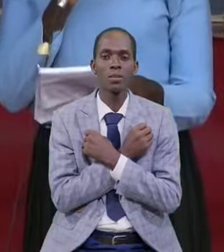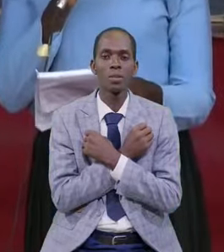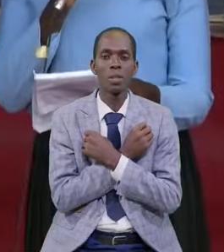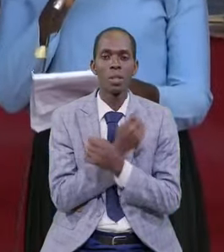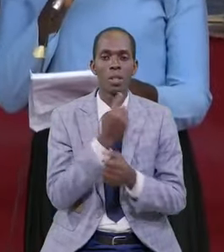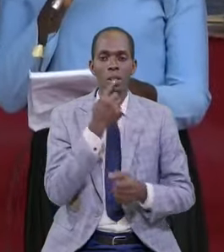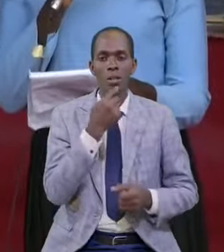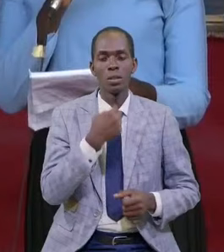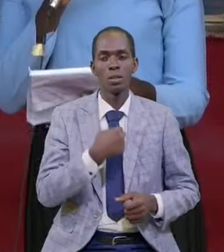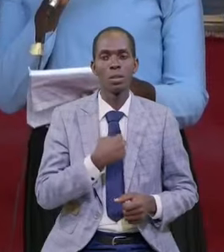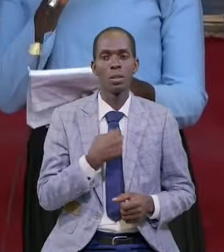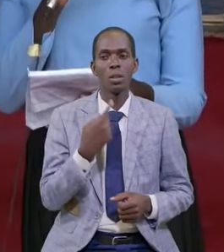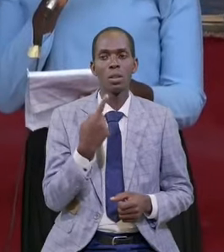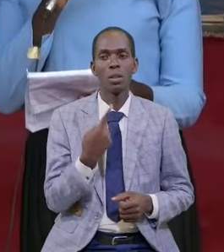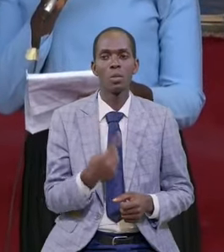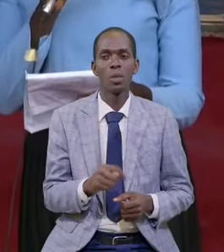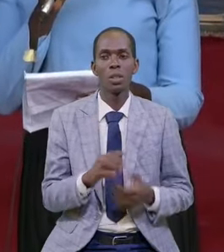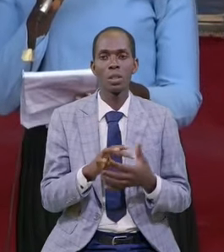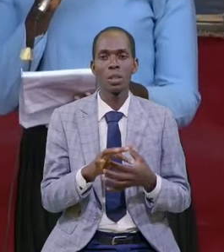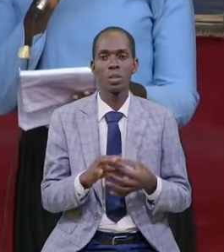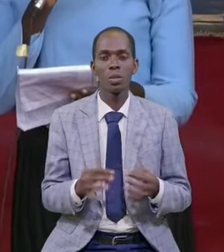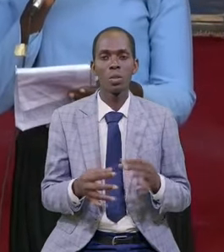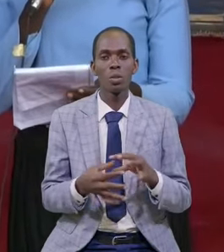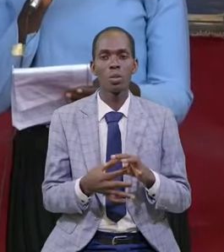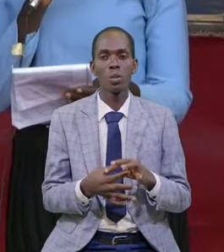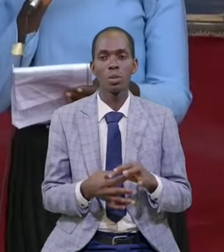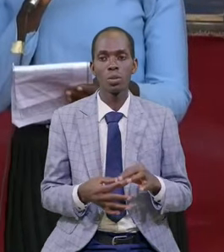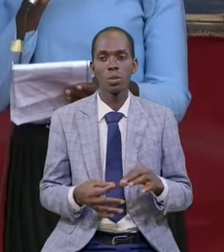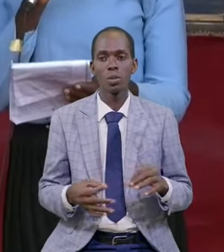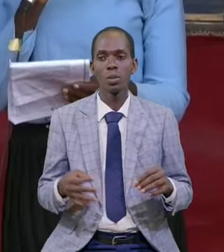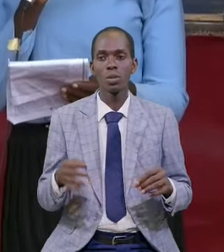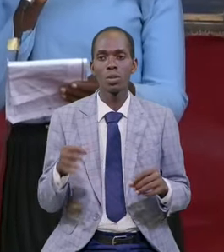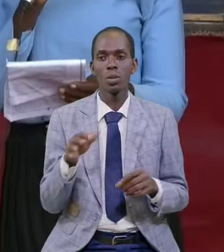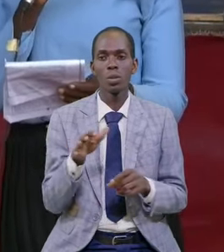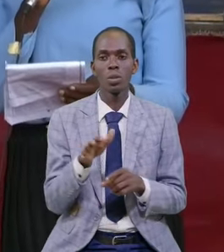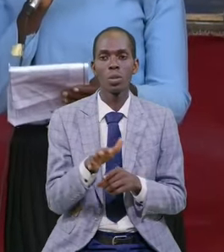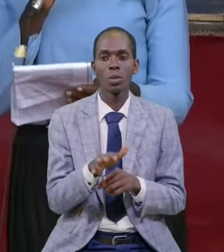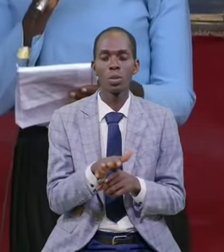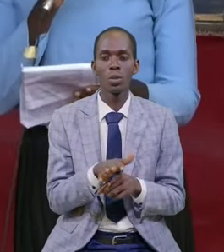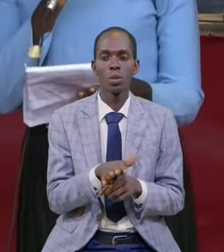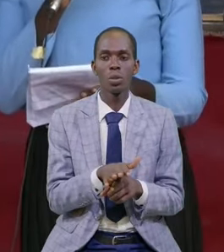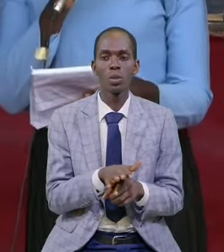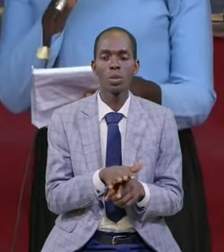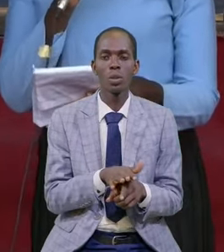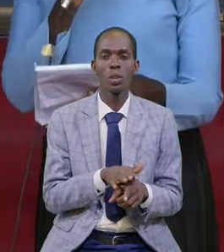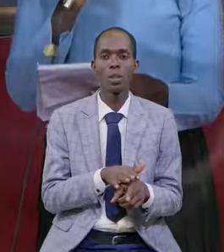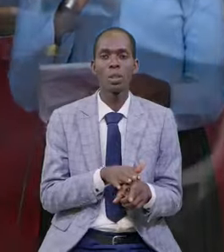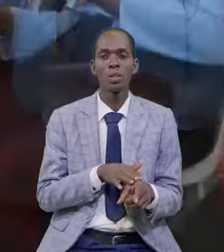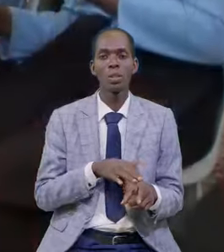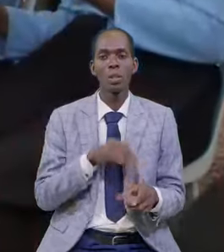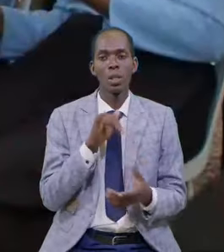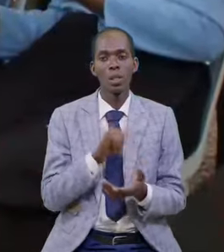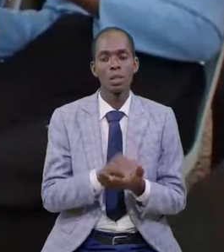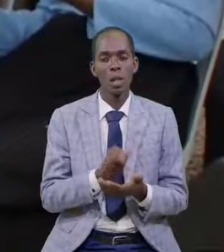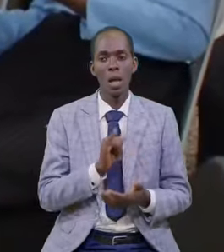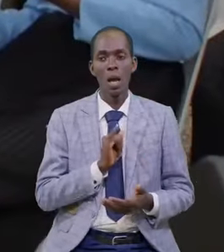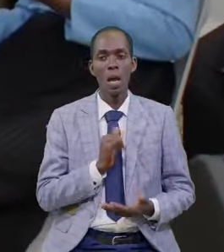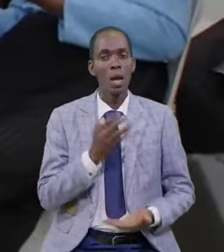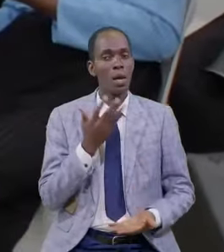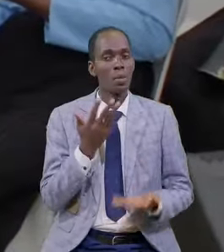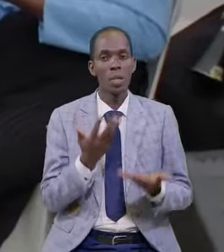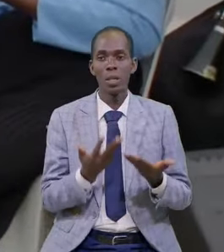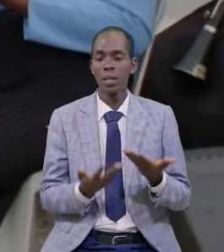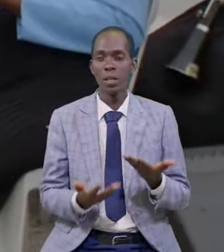his th be the is Glory that I